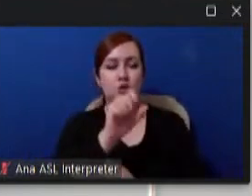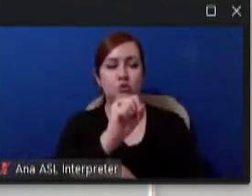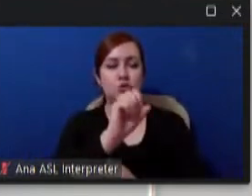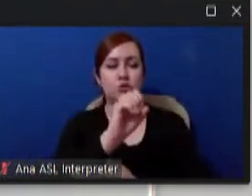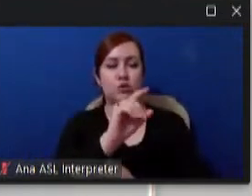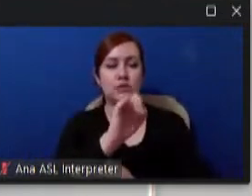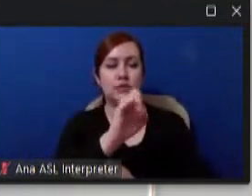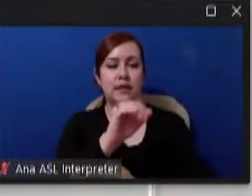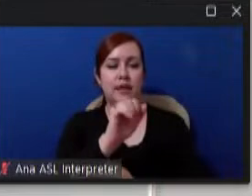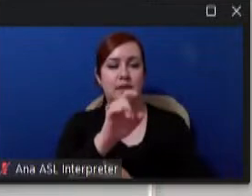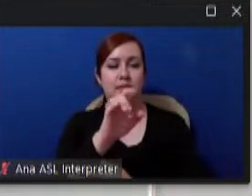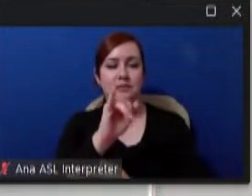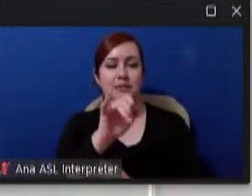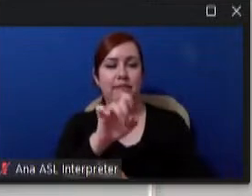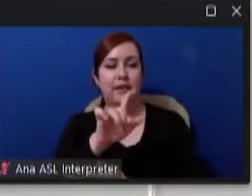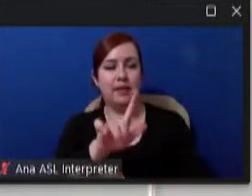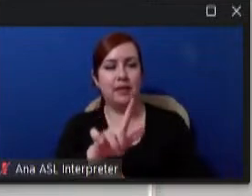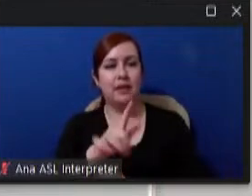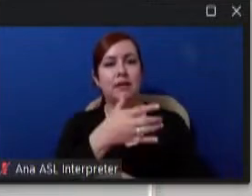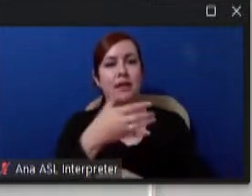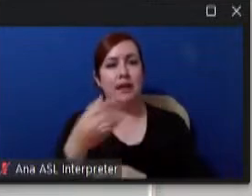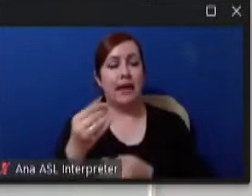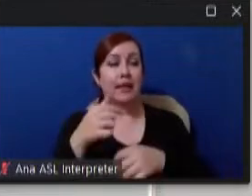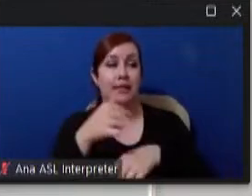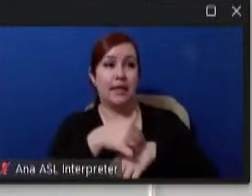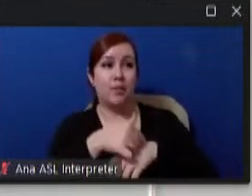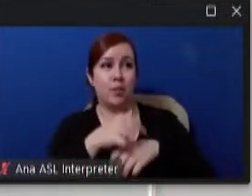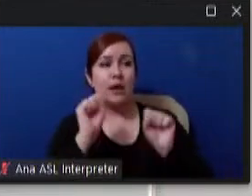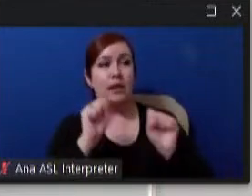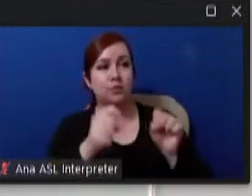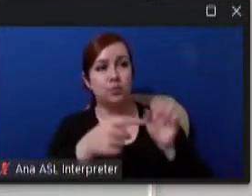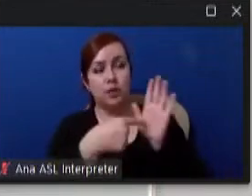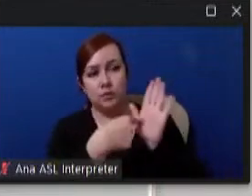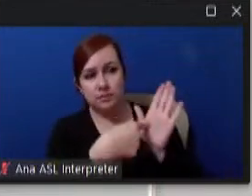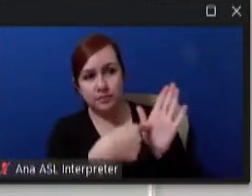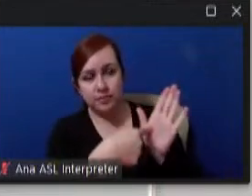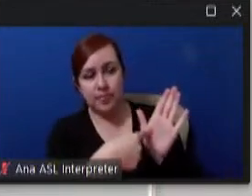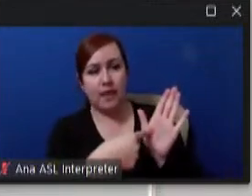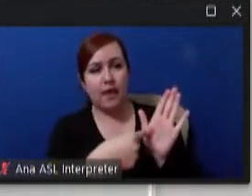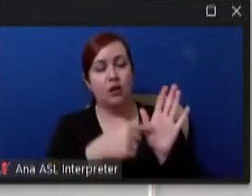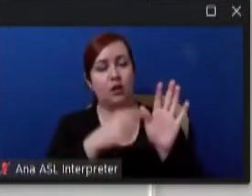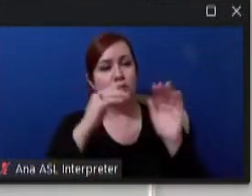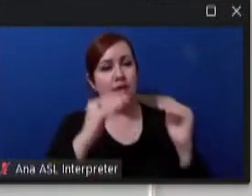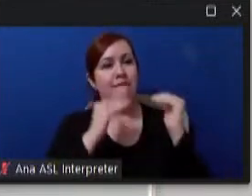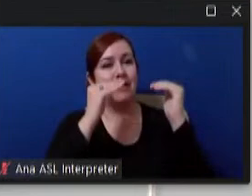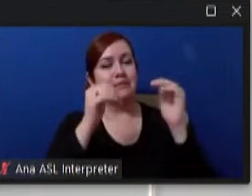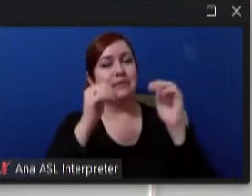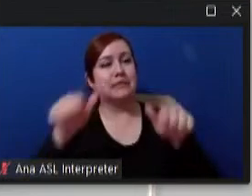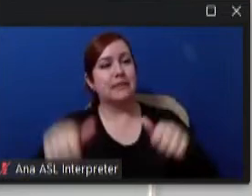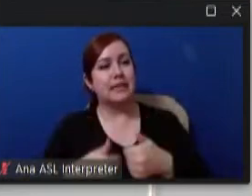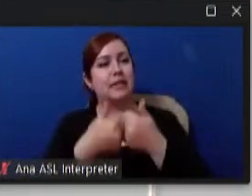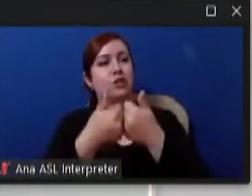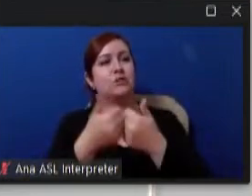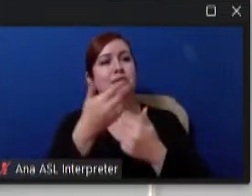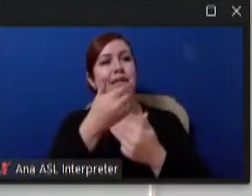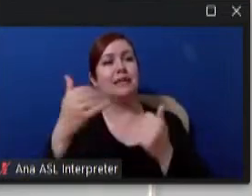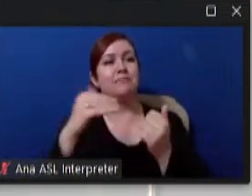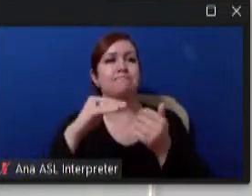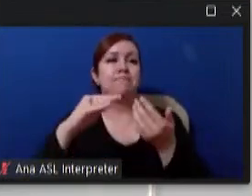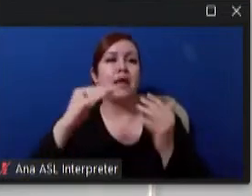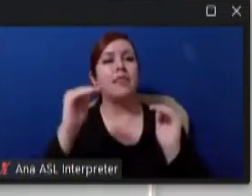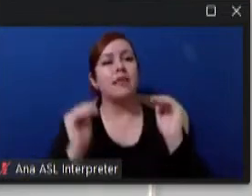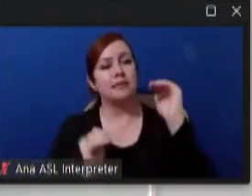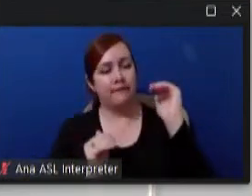society, the government, and mechanisms of protection of human rights, as well as showing what progress, challenges, and